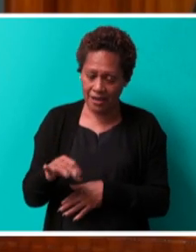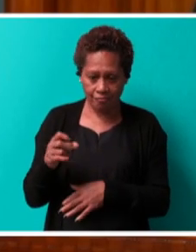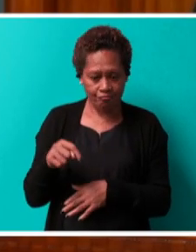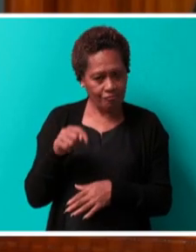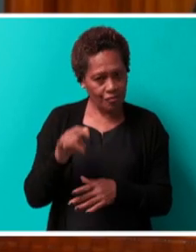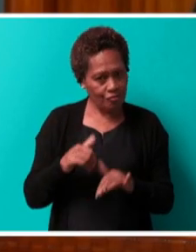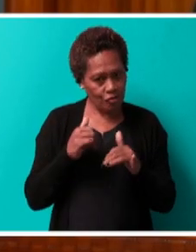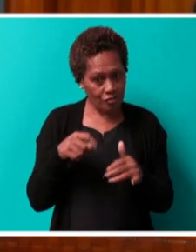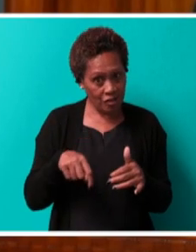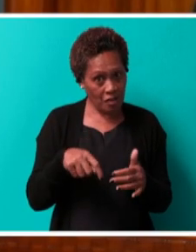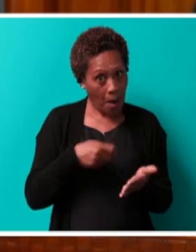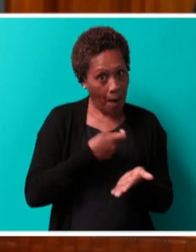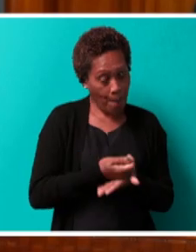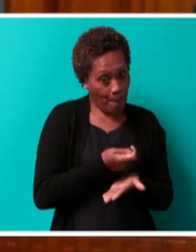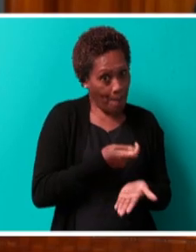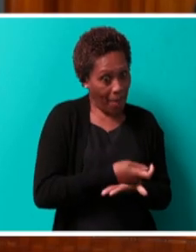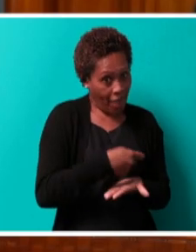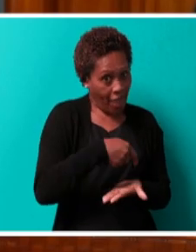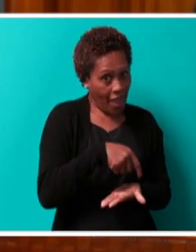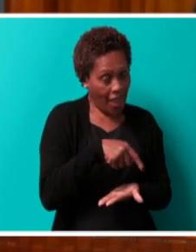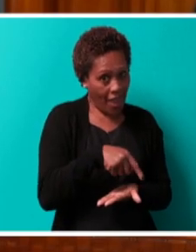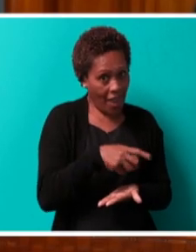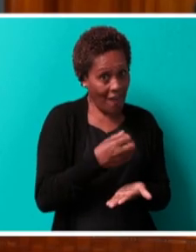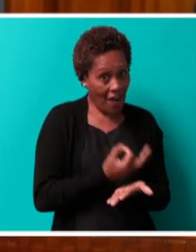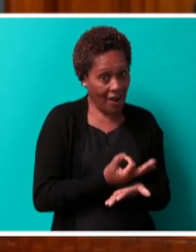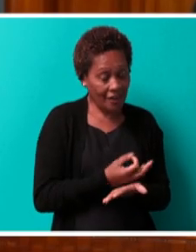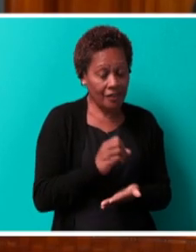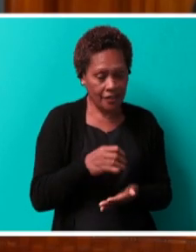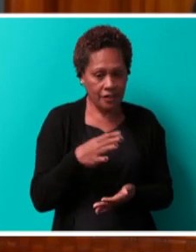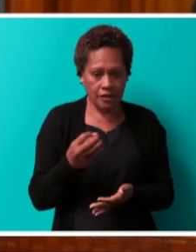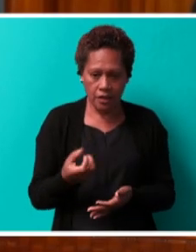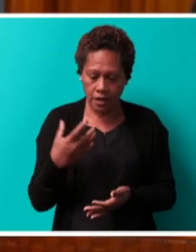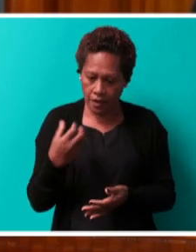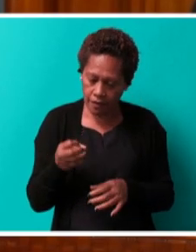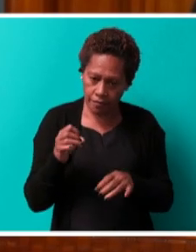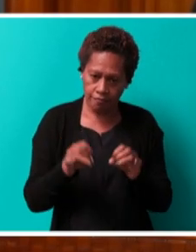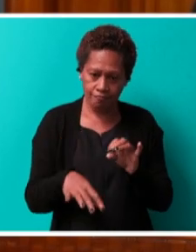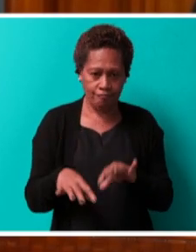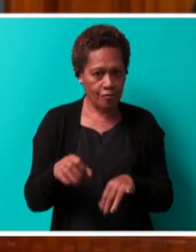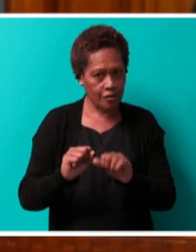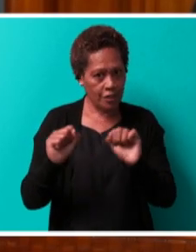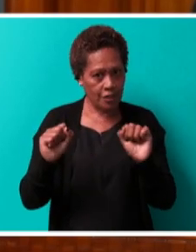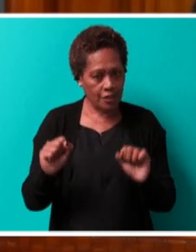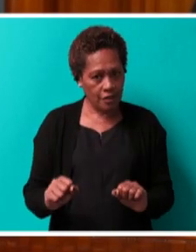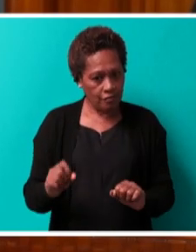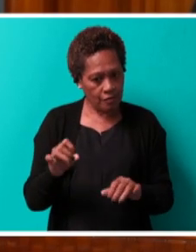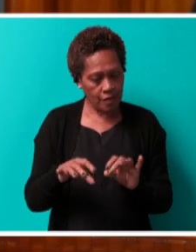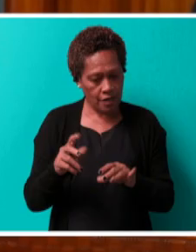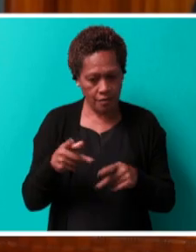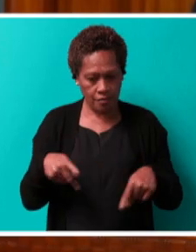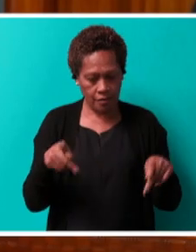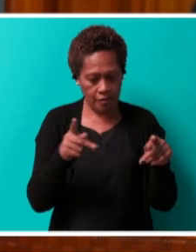are properly controlled. Accordingly, appropriate mechanisms will be put in place as part of the gazetted conditions